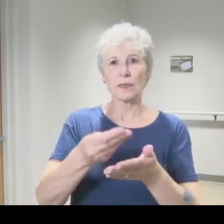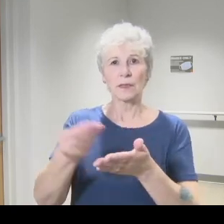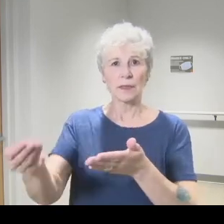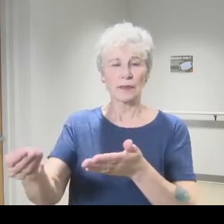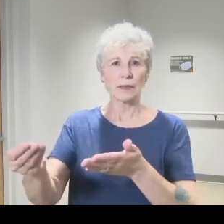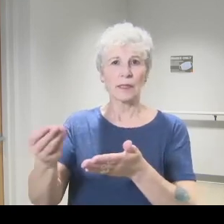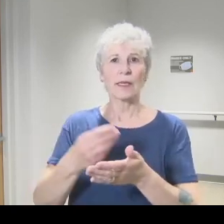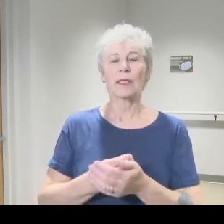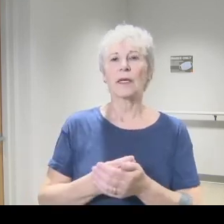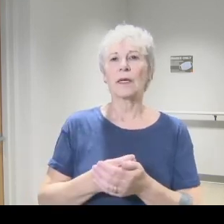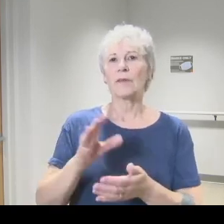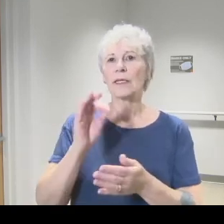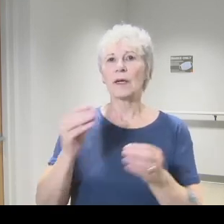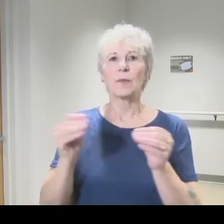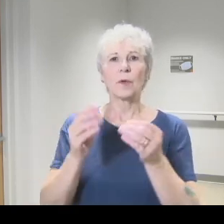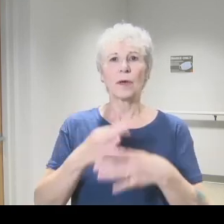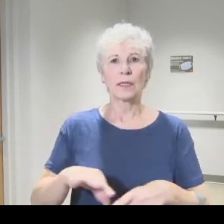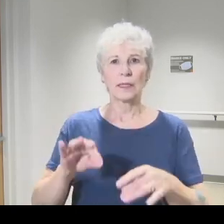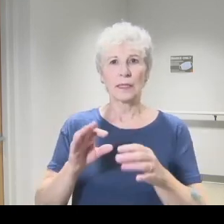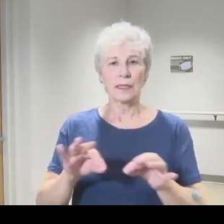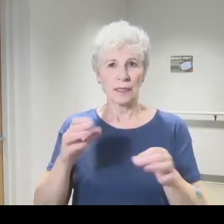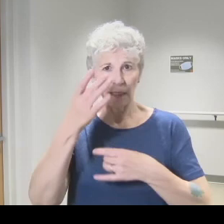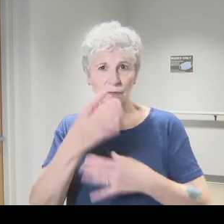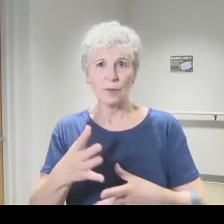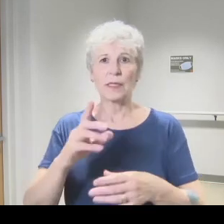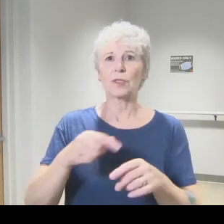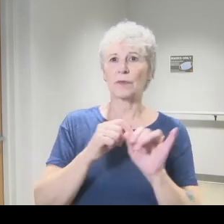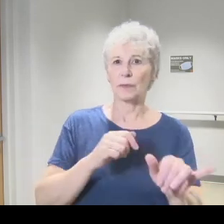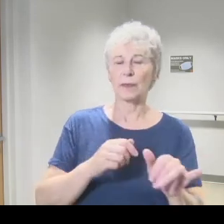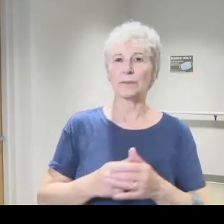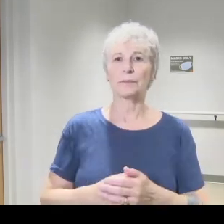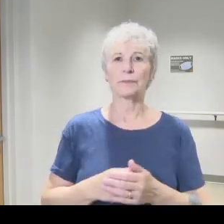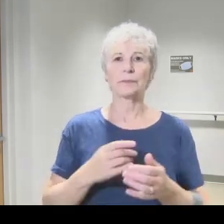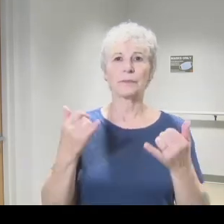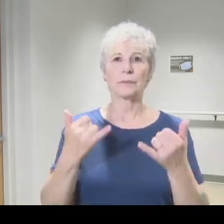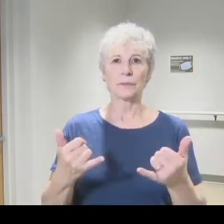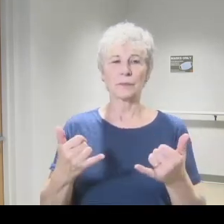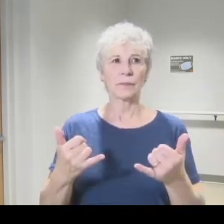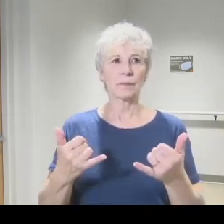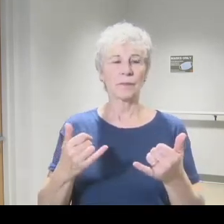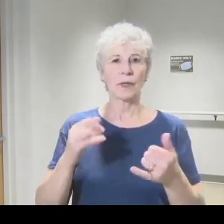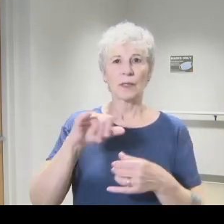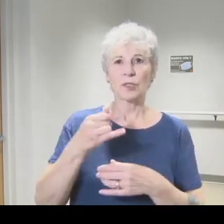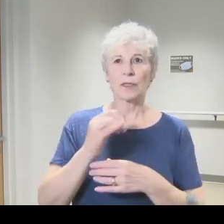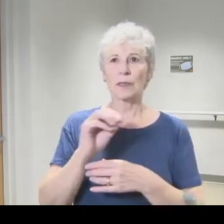out more information about Partners for Paraguay on that website. So today, Jeremy and Kayla, you want to come up